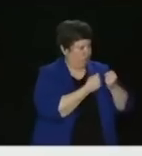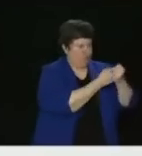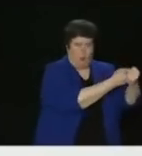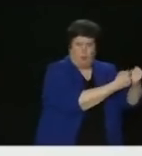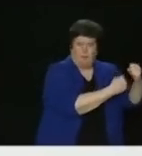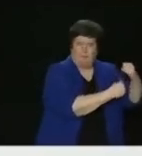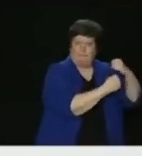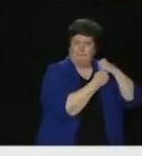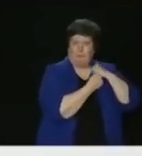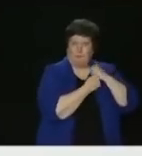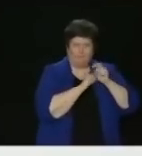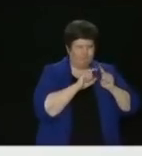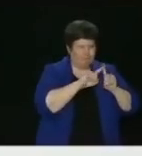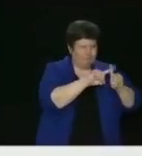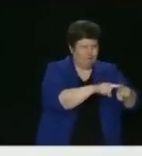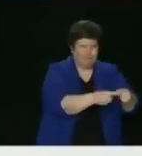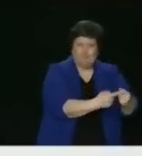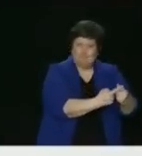were there to help one another,